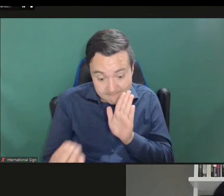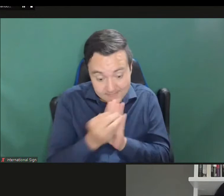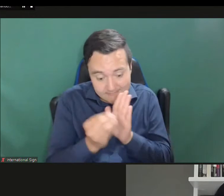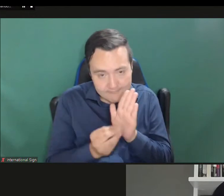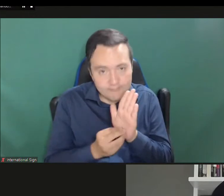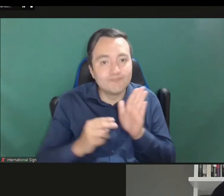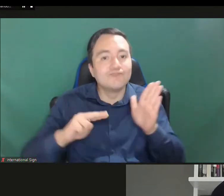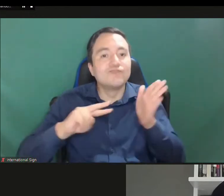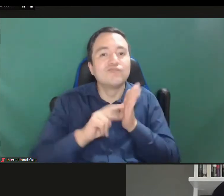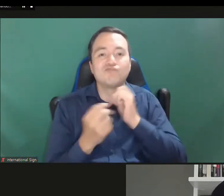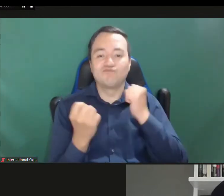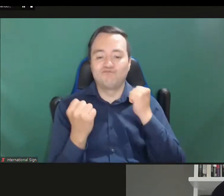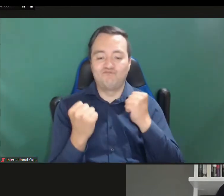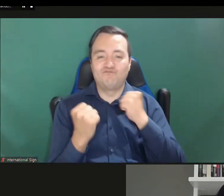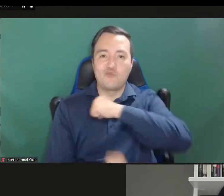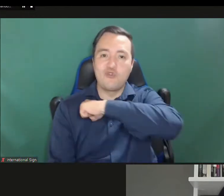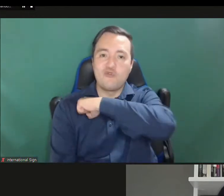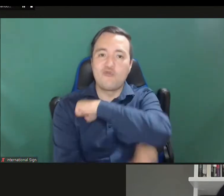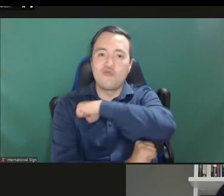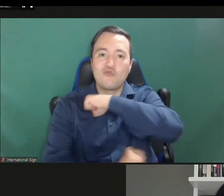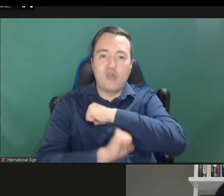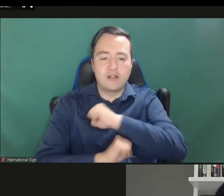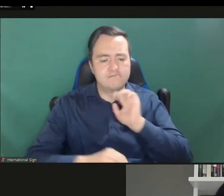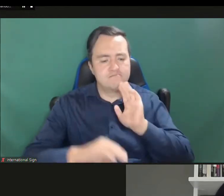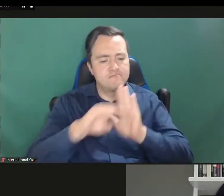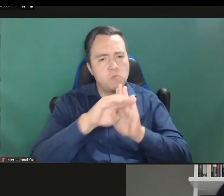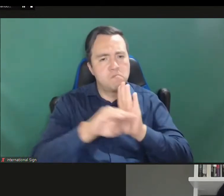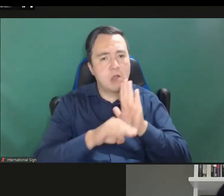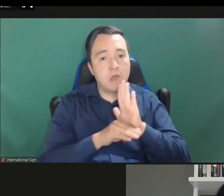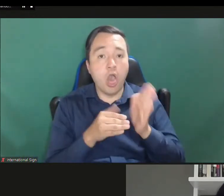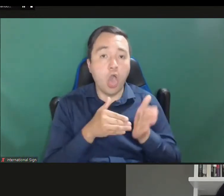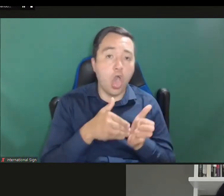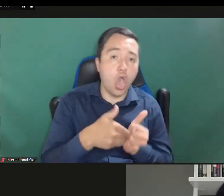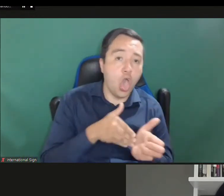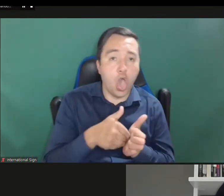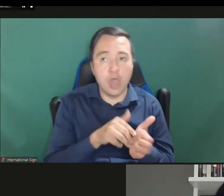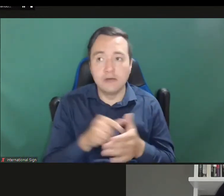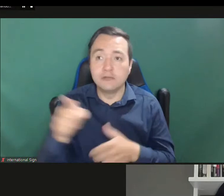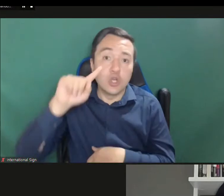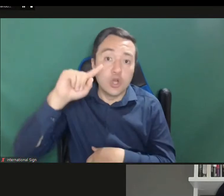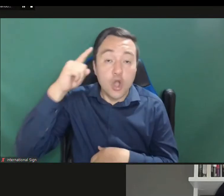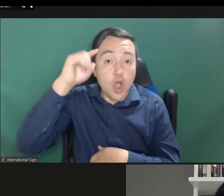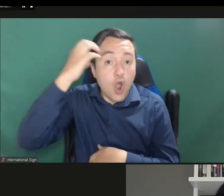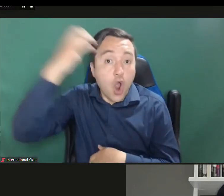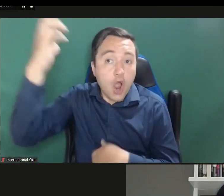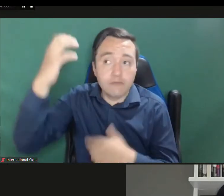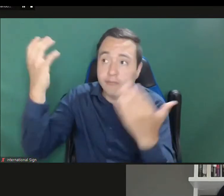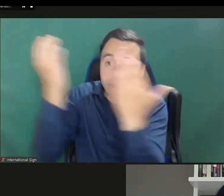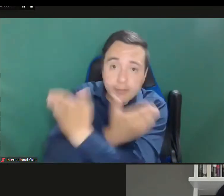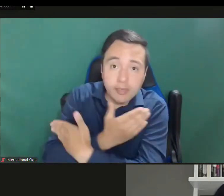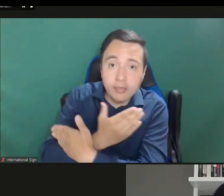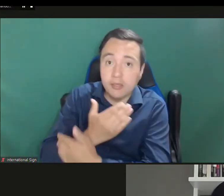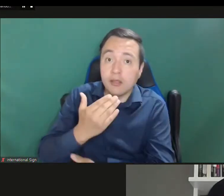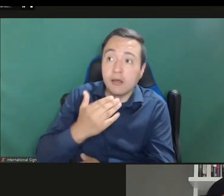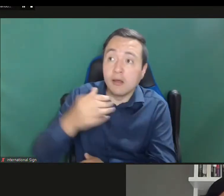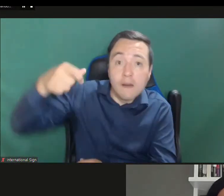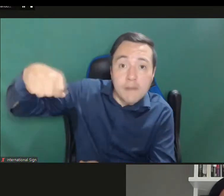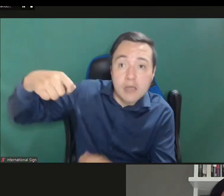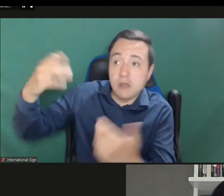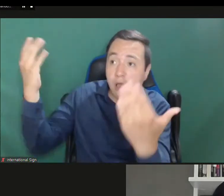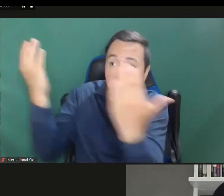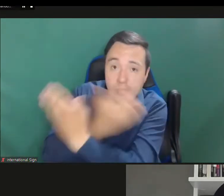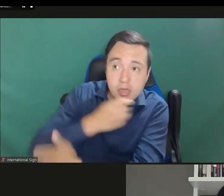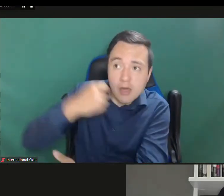that to a constitutional law strengthens this because that protects those measures